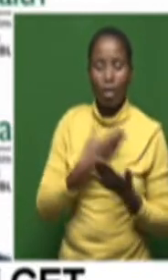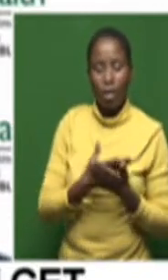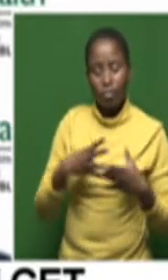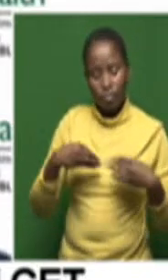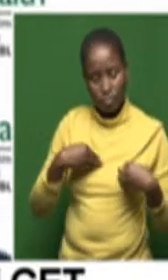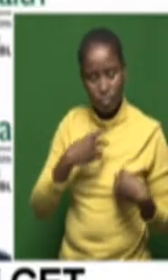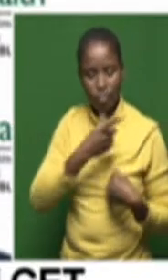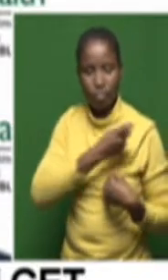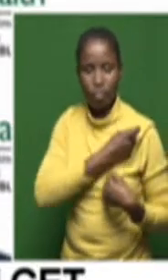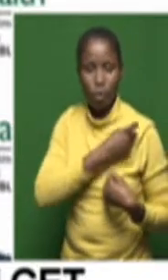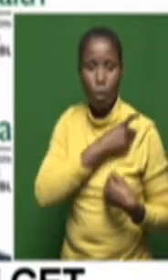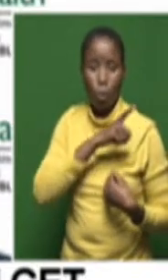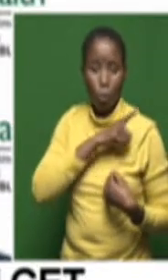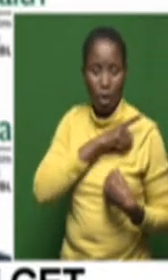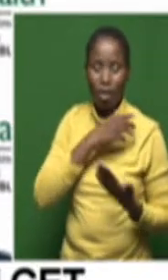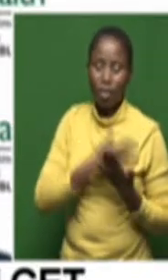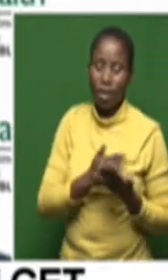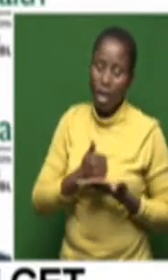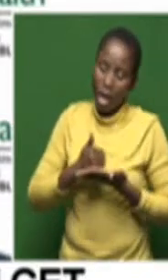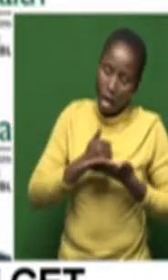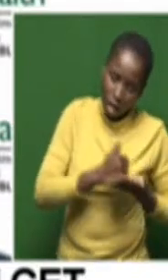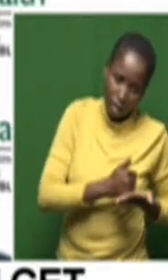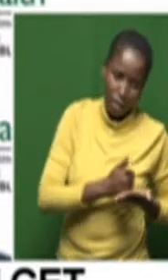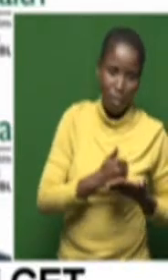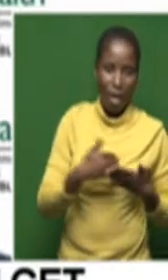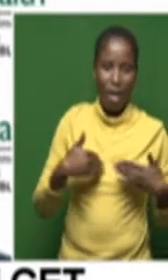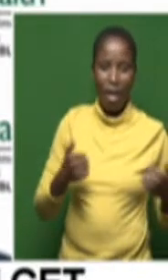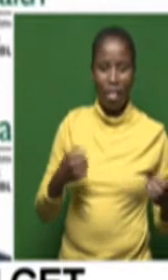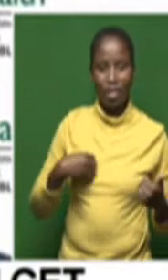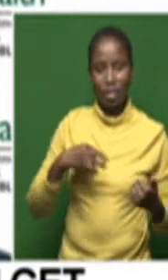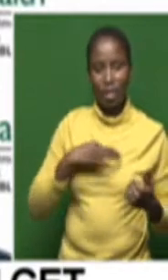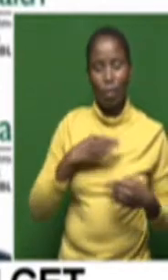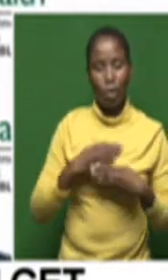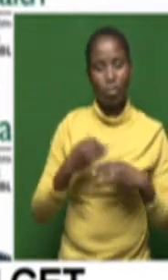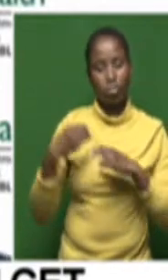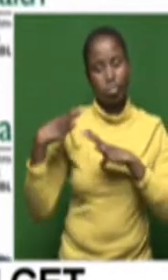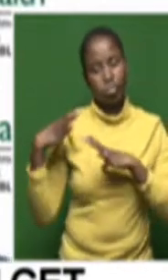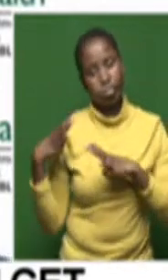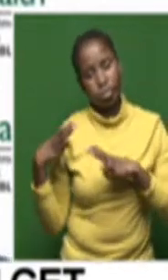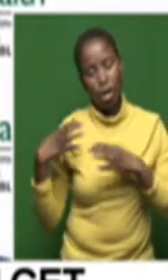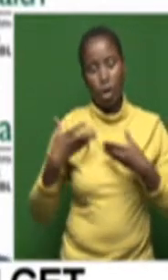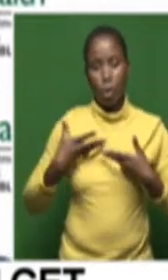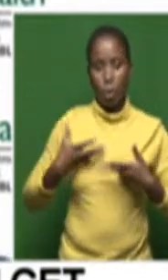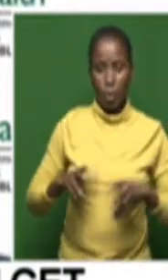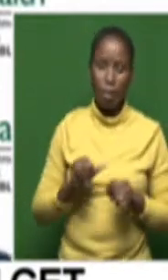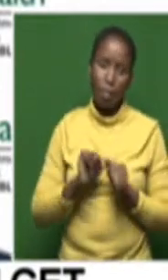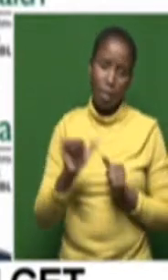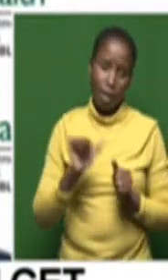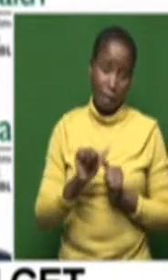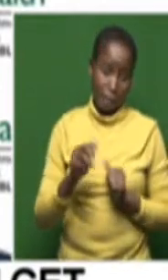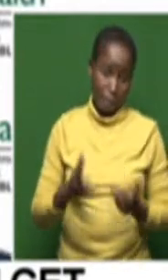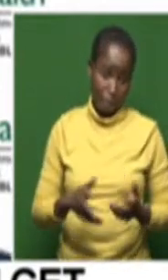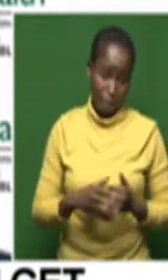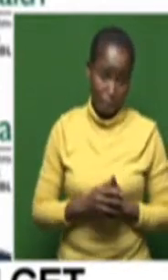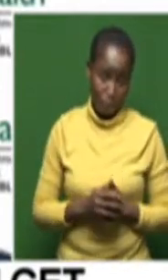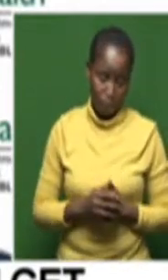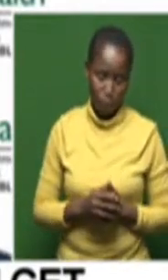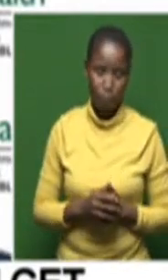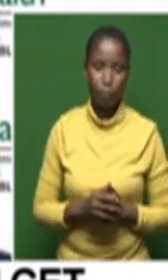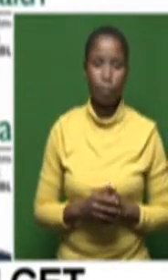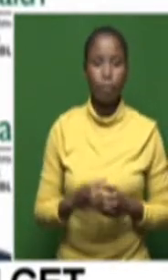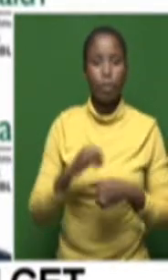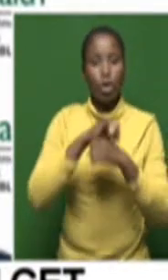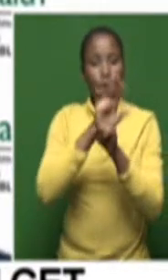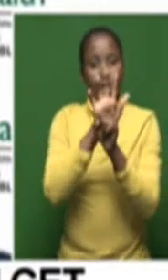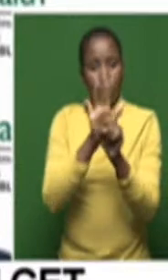pressure on our precious health workforce on the front line. The COVID-19, this COVID-19